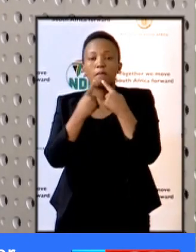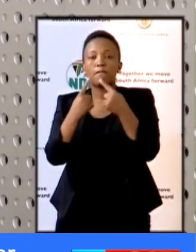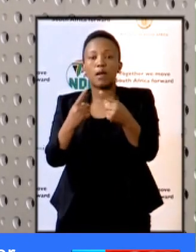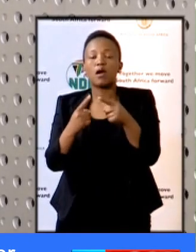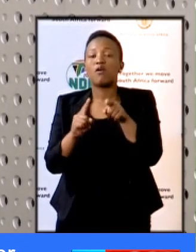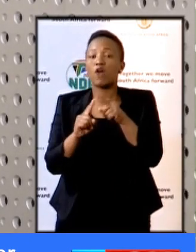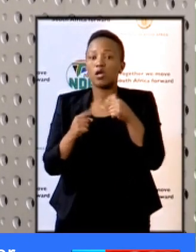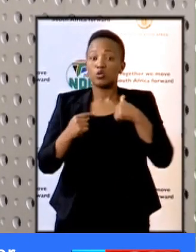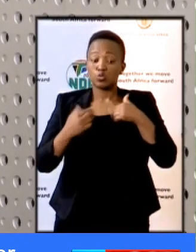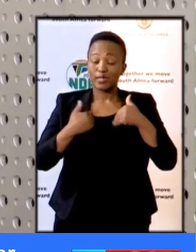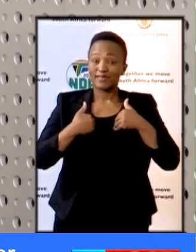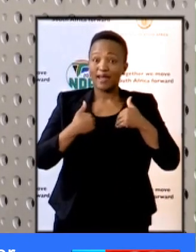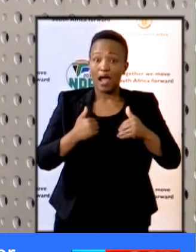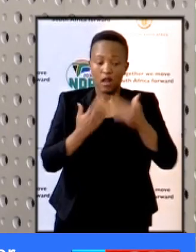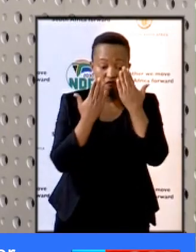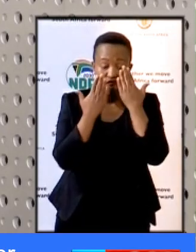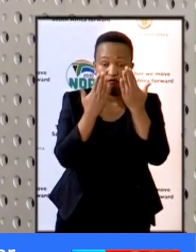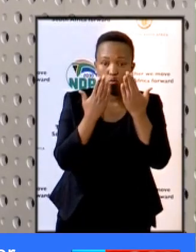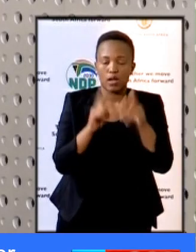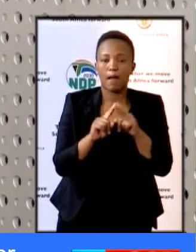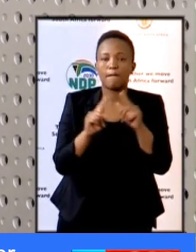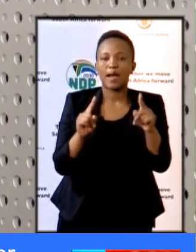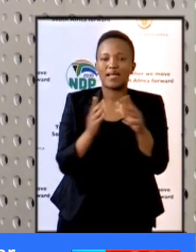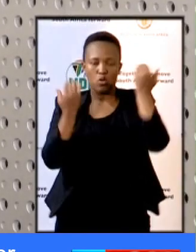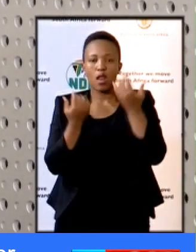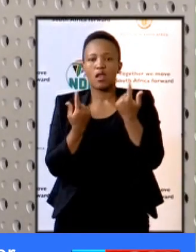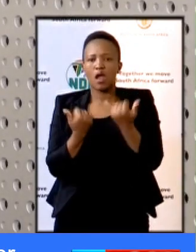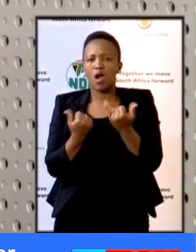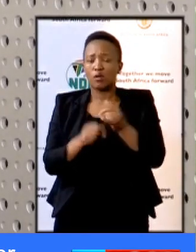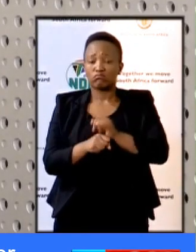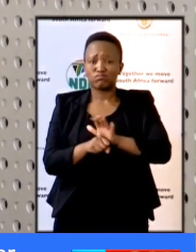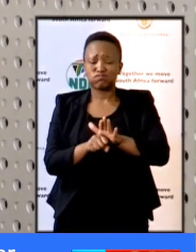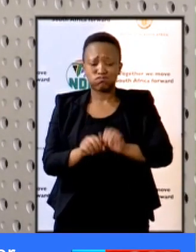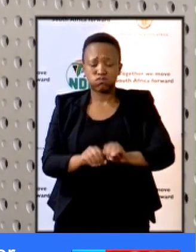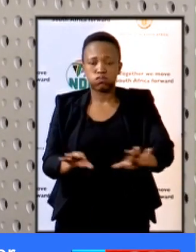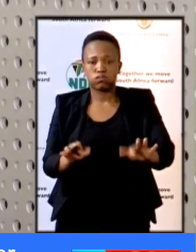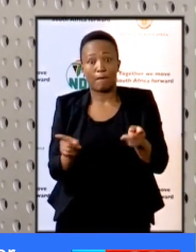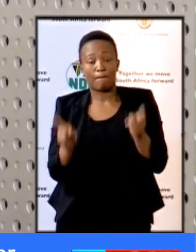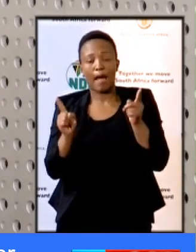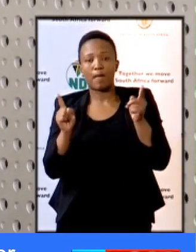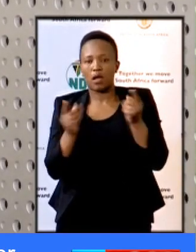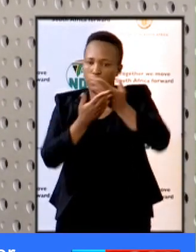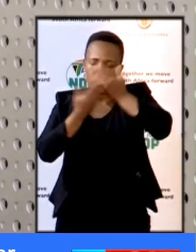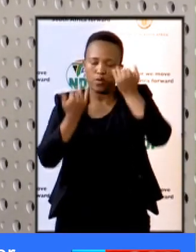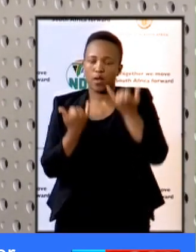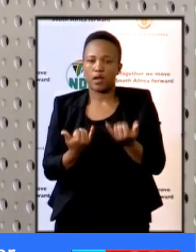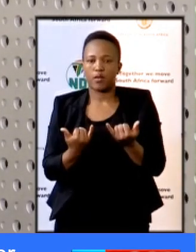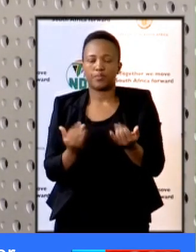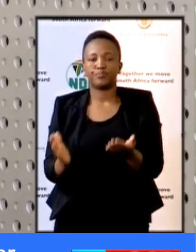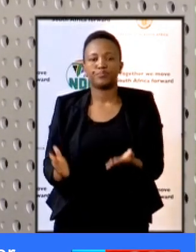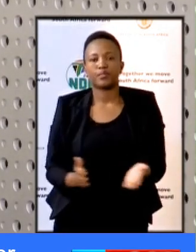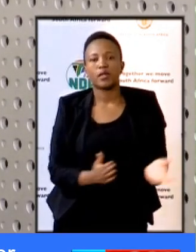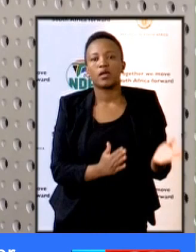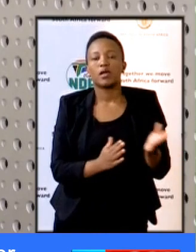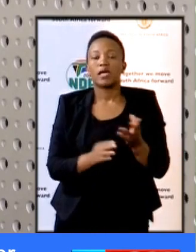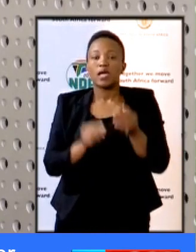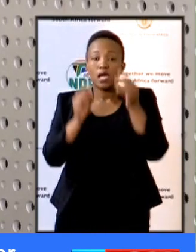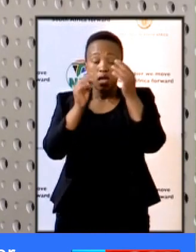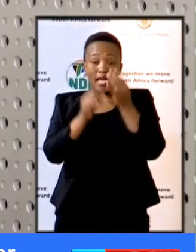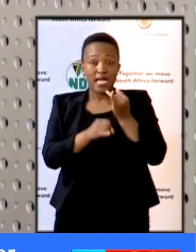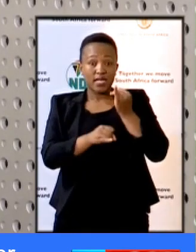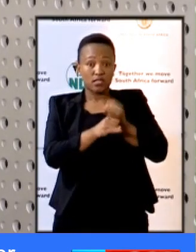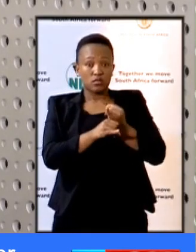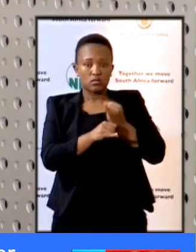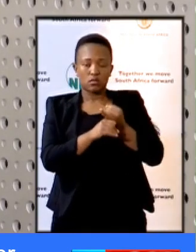kuqala ukufunda kodwa iseyingozi kangakanani. Our institutions will continue to offer training and support